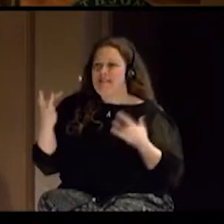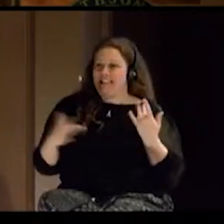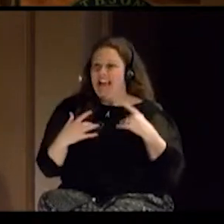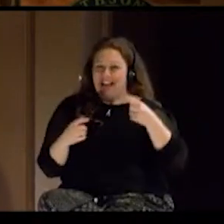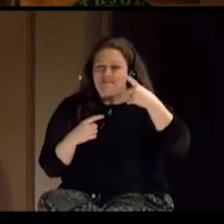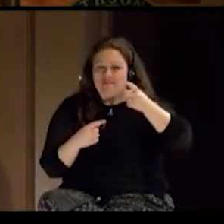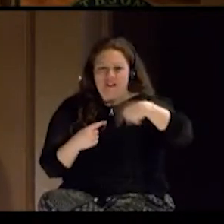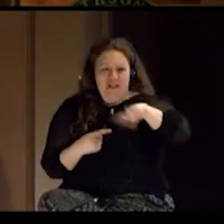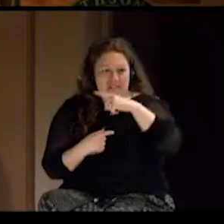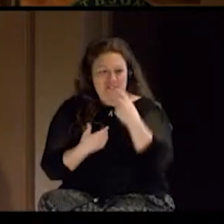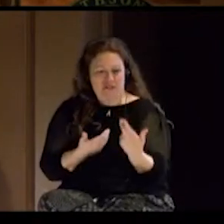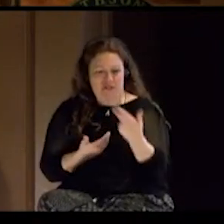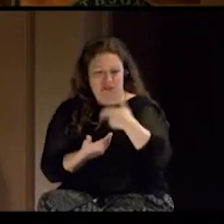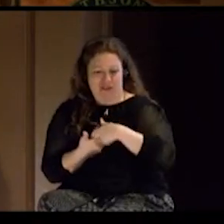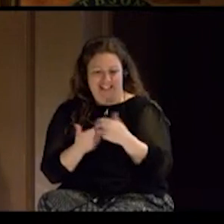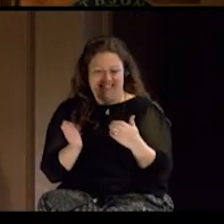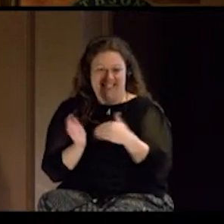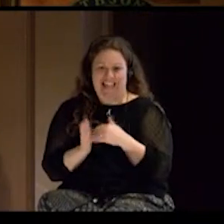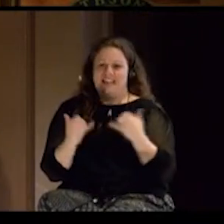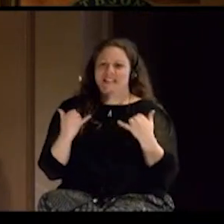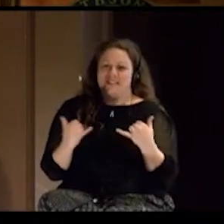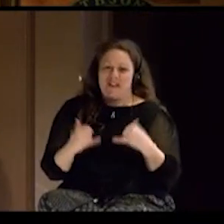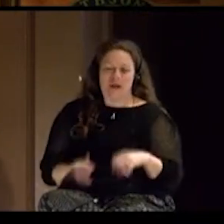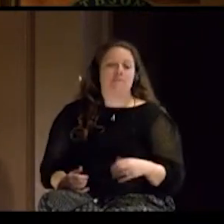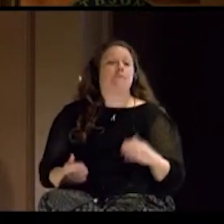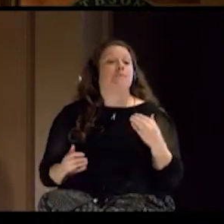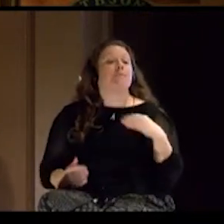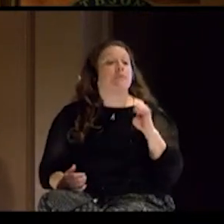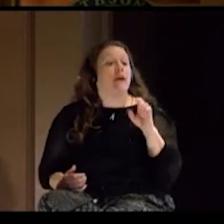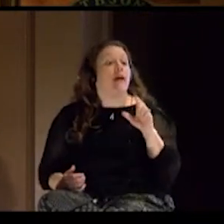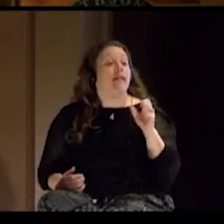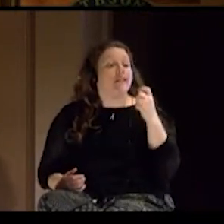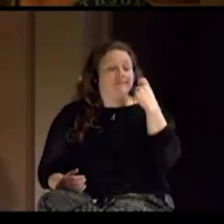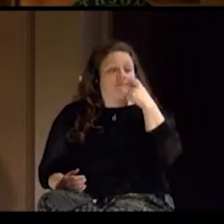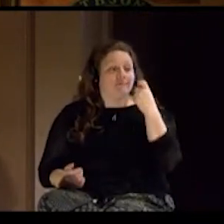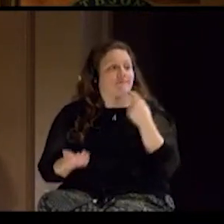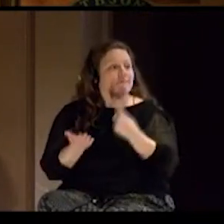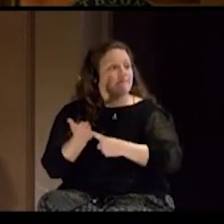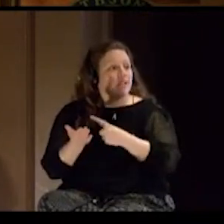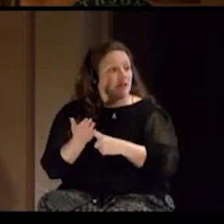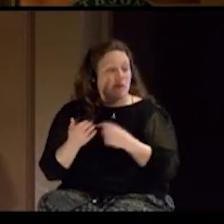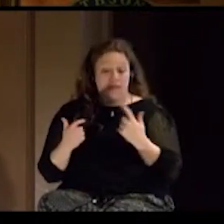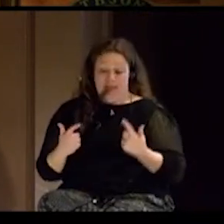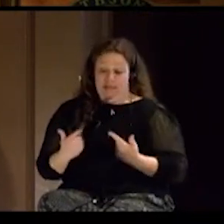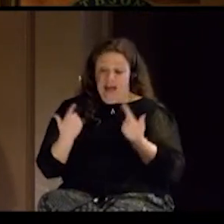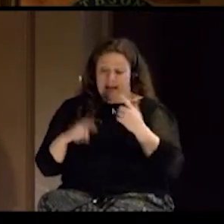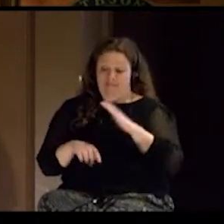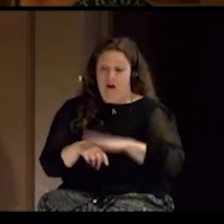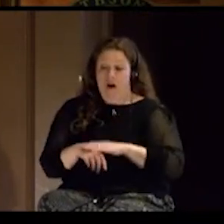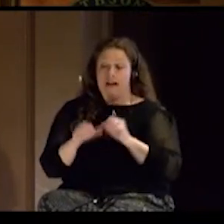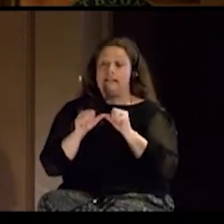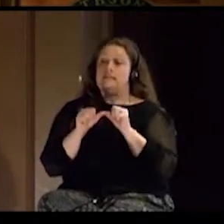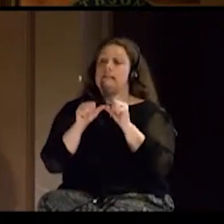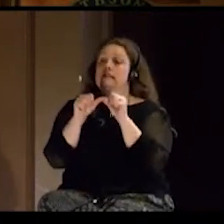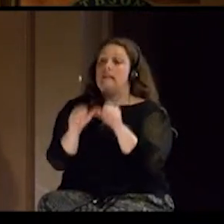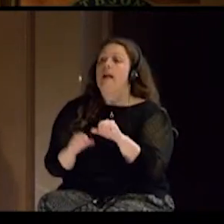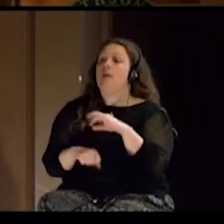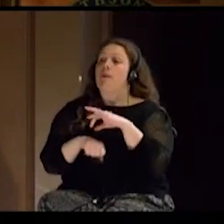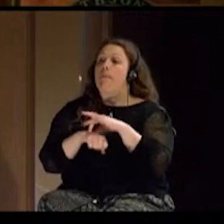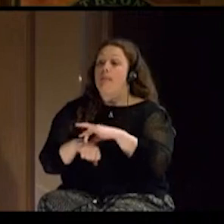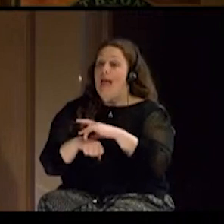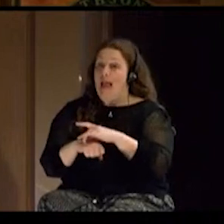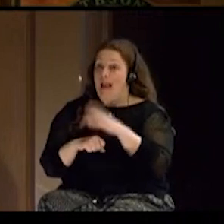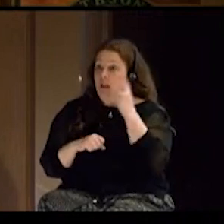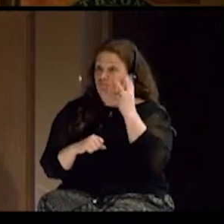today. Ellen spoke earlier about the Smithsonian's Life on a Sustainable Planet strategy, and today we are